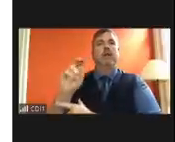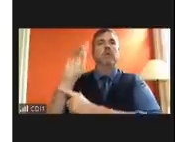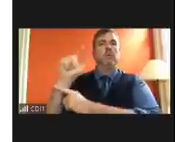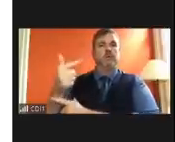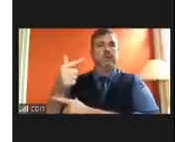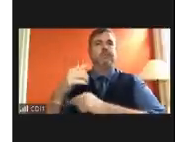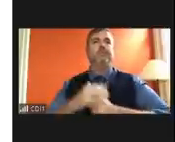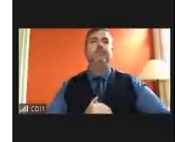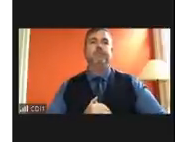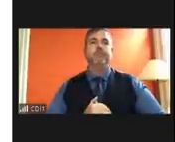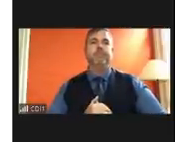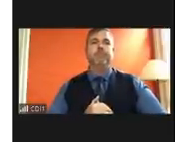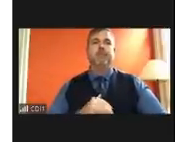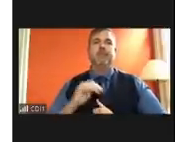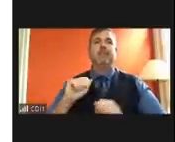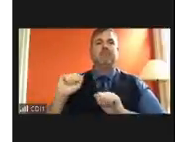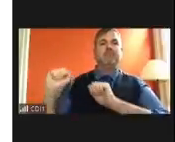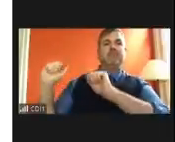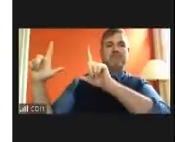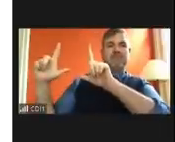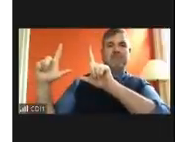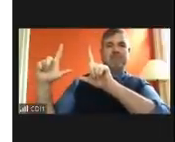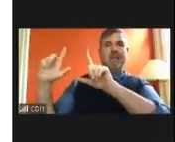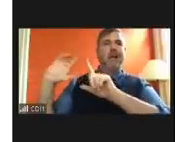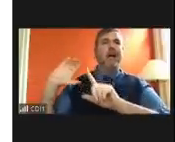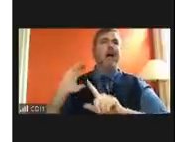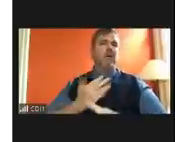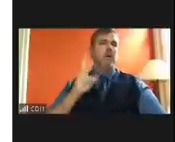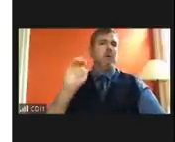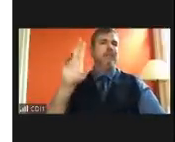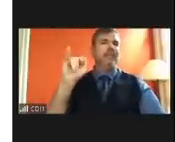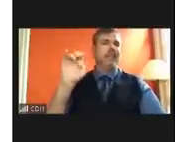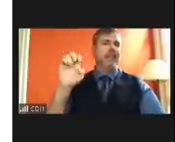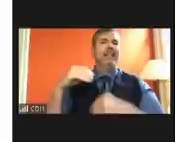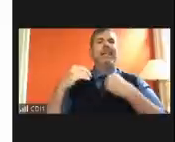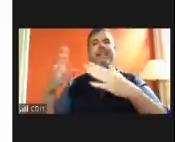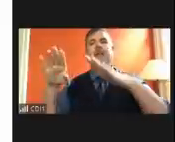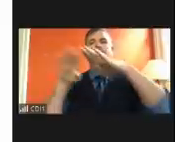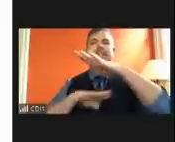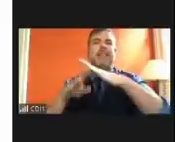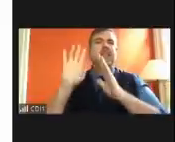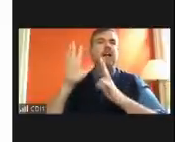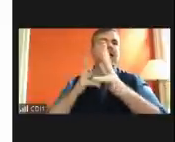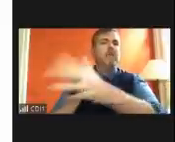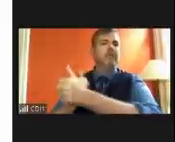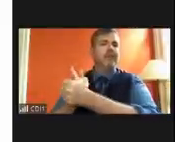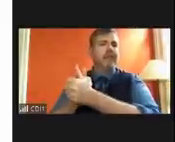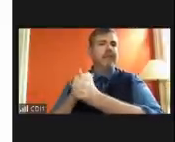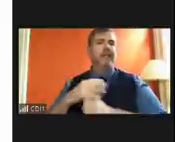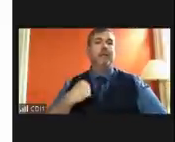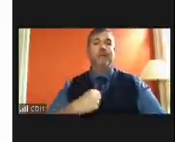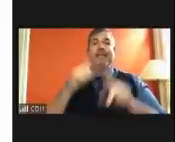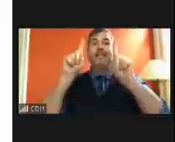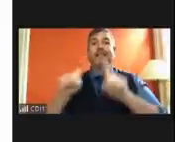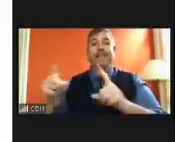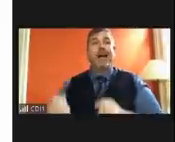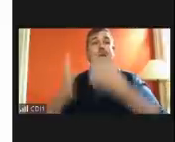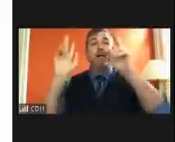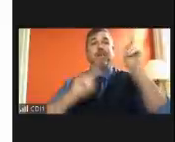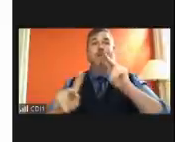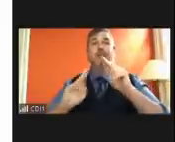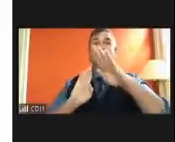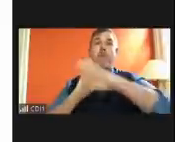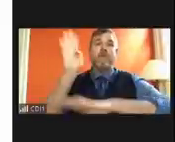website just to offer the basic update. We've tested over 40,000 people now in Marin. Are testing,